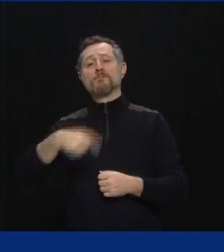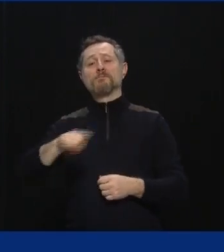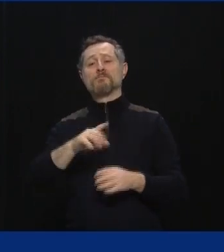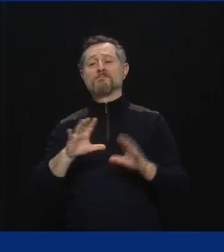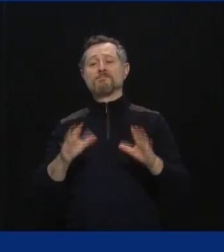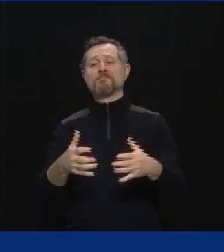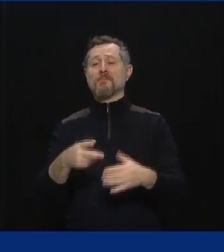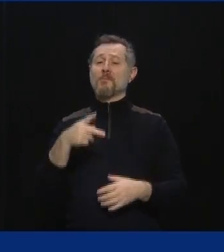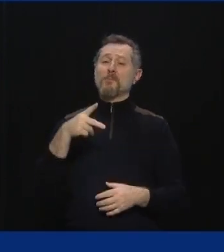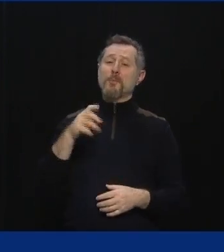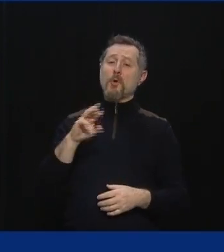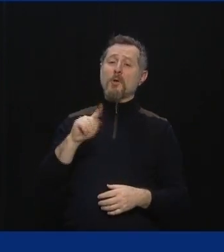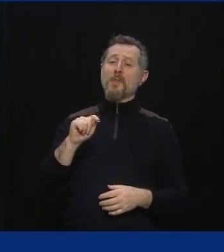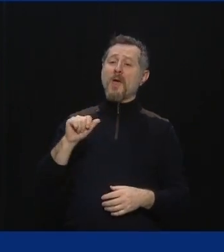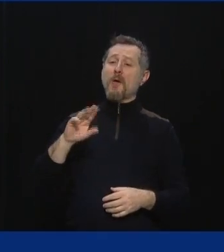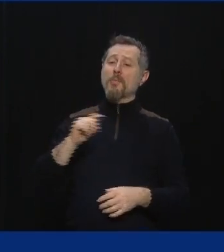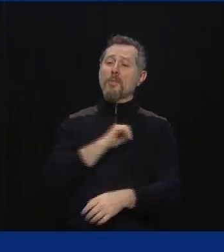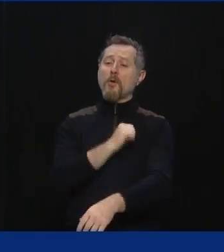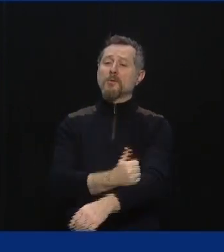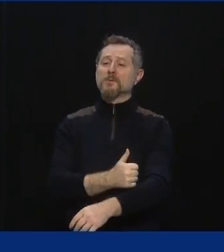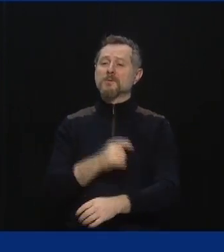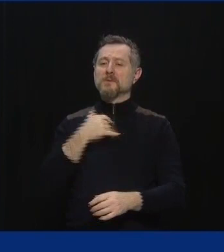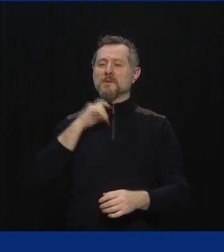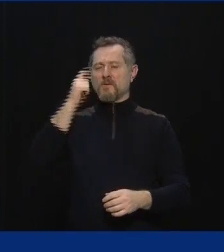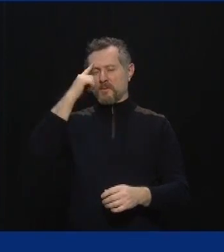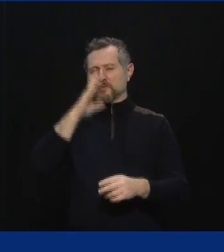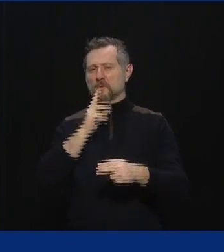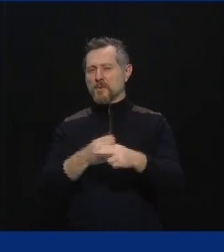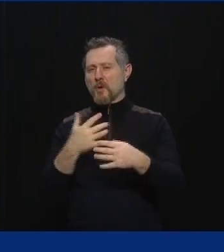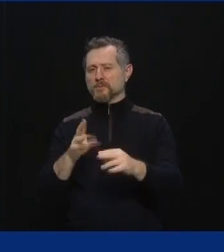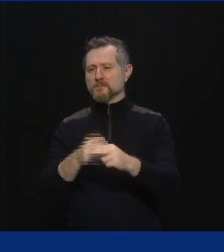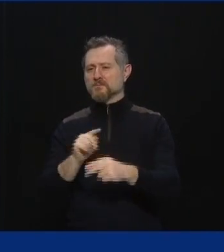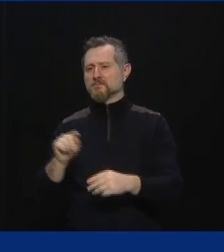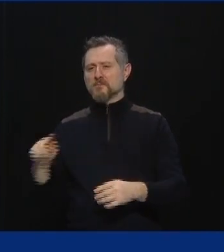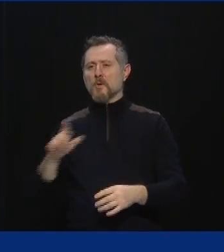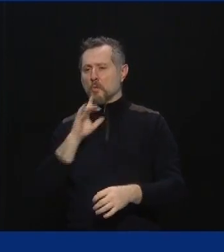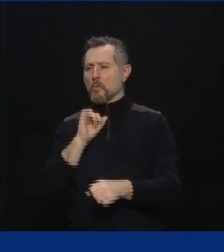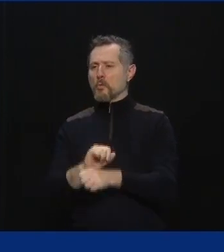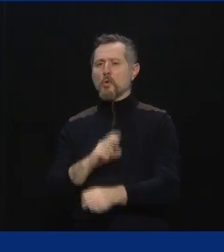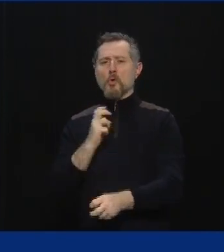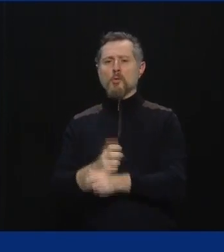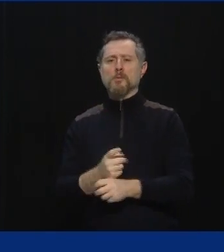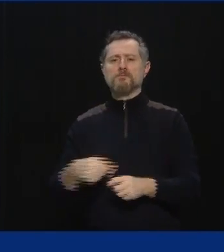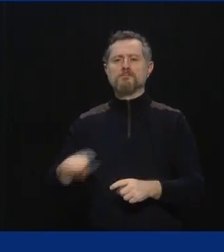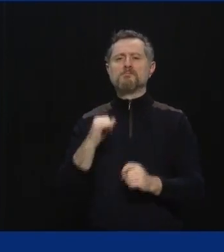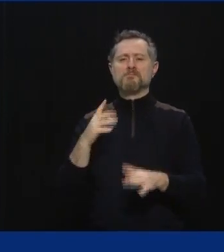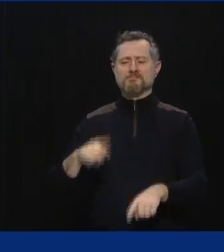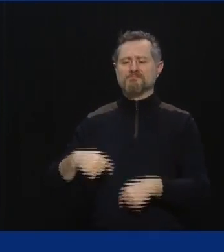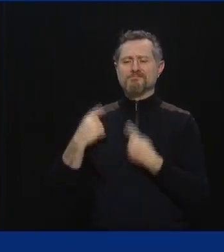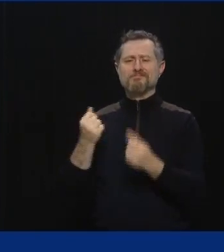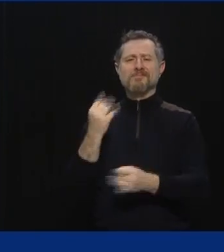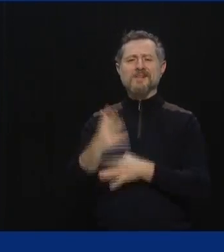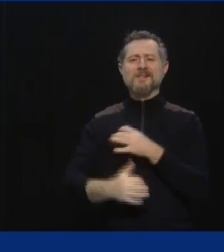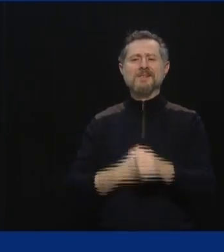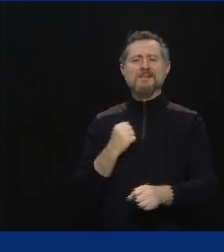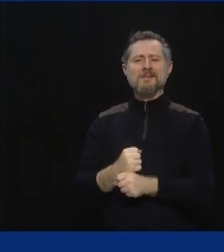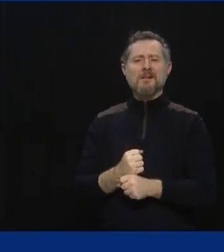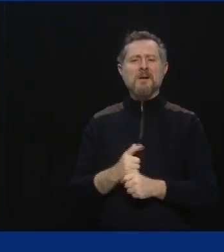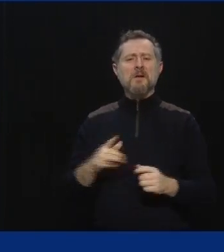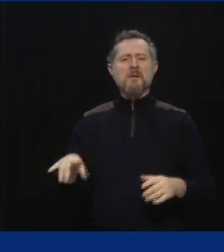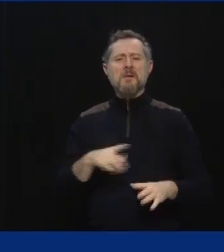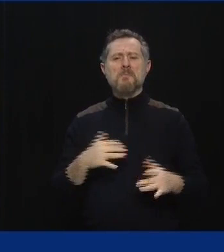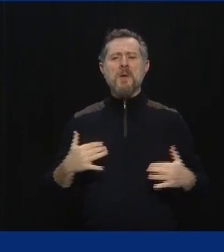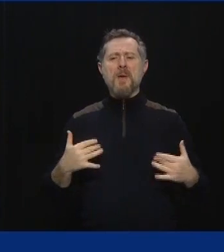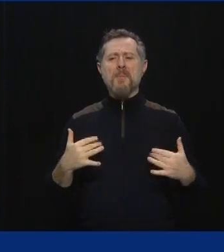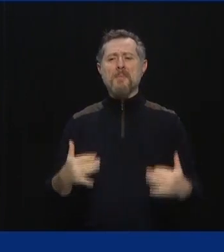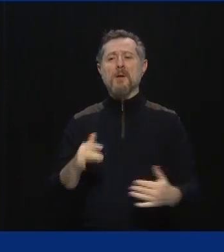governor made reference to this, that has worked endlessly over many, many years to move this JFK Terminal One